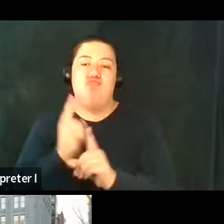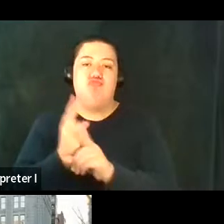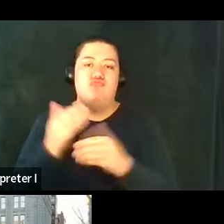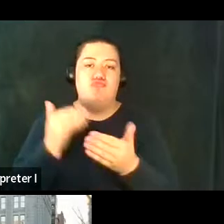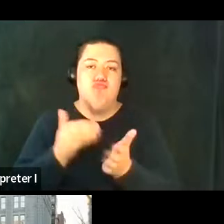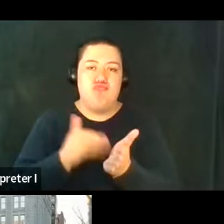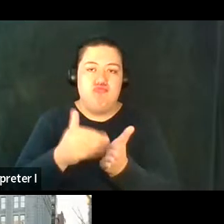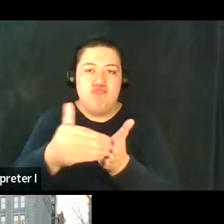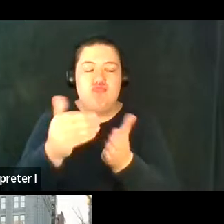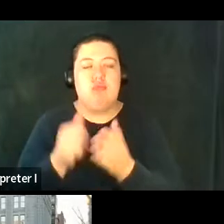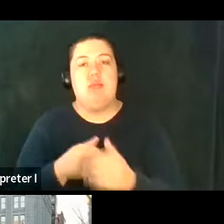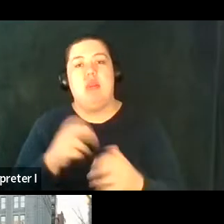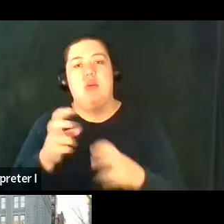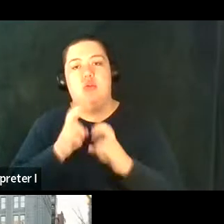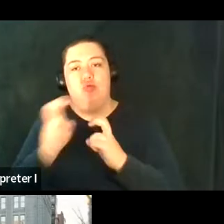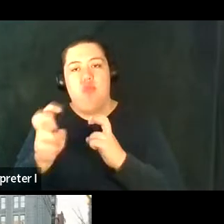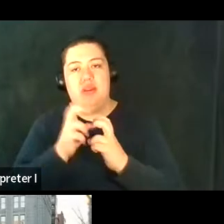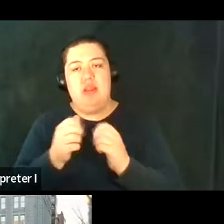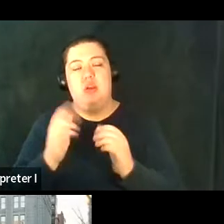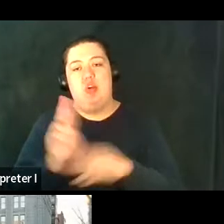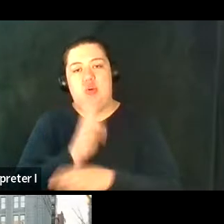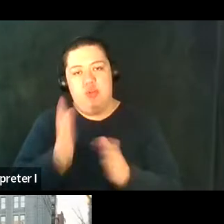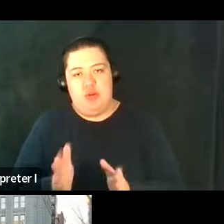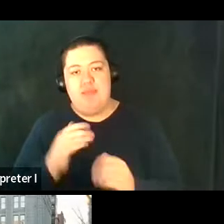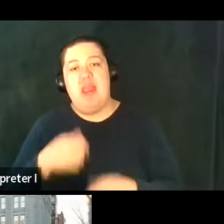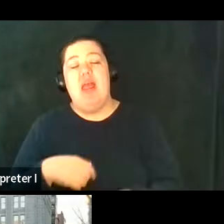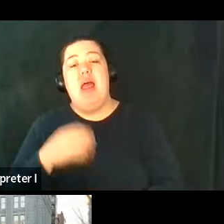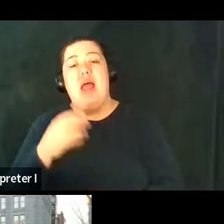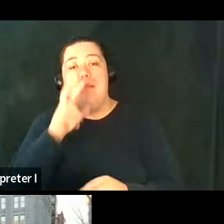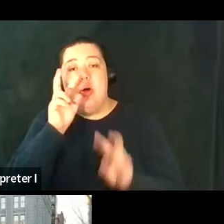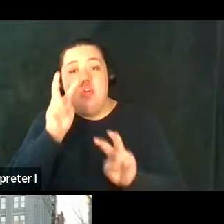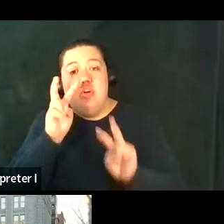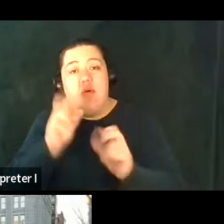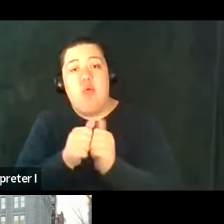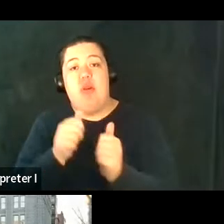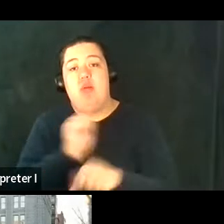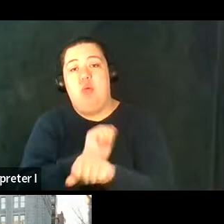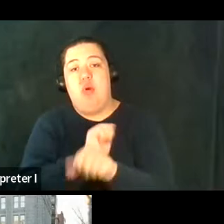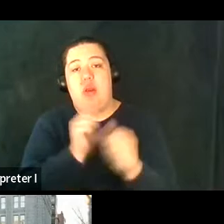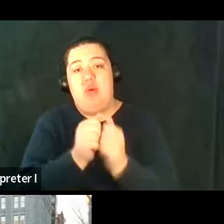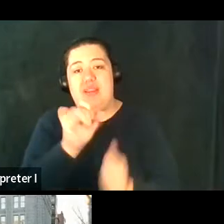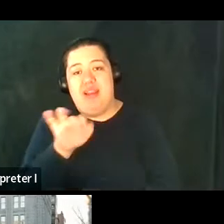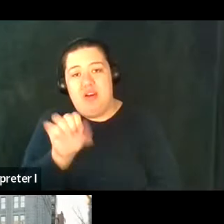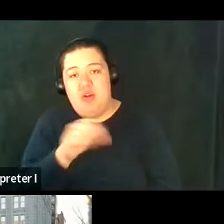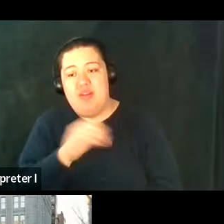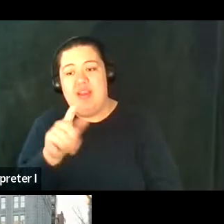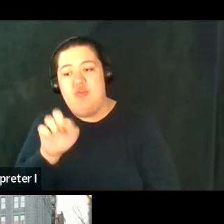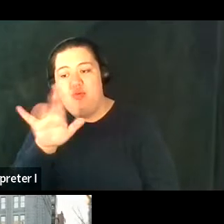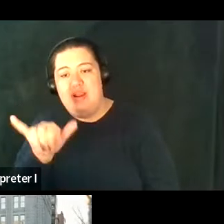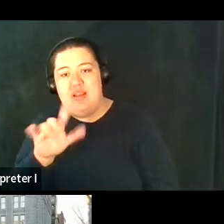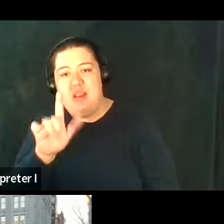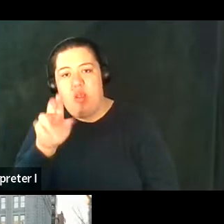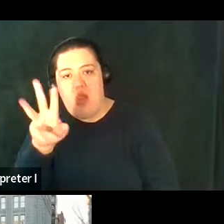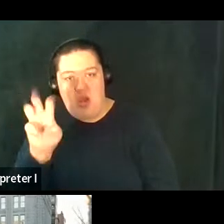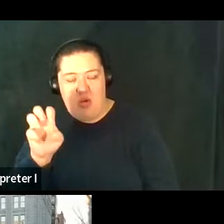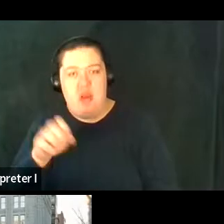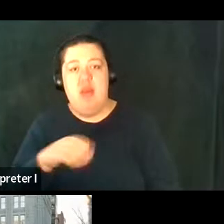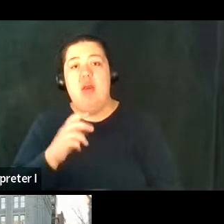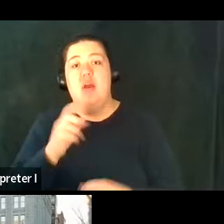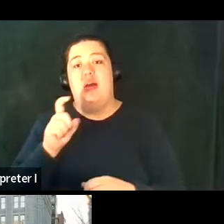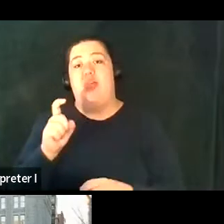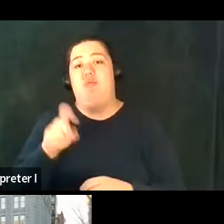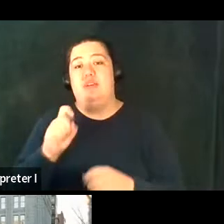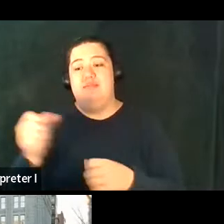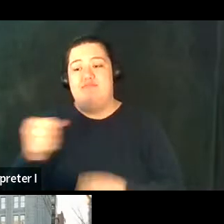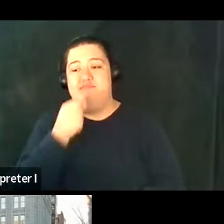I know I'm looking forward to working closely with Ms. Santos and with our other board member, Tracy Hayden Lowe, as we have to fulfill our commitment to fully fund our regional